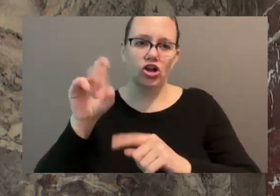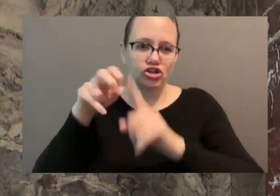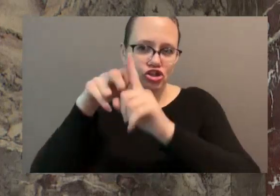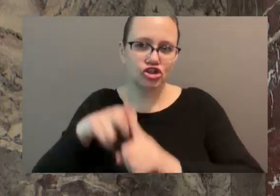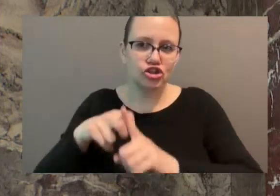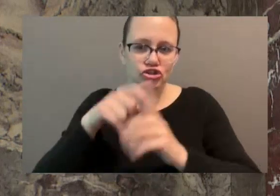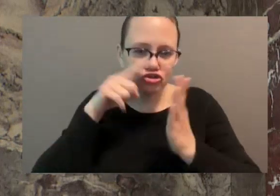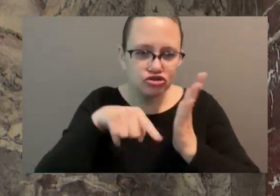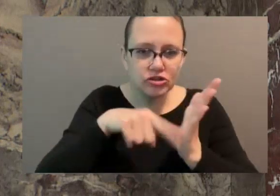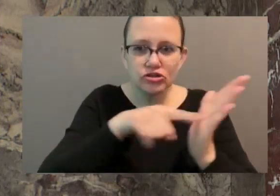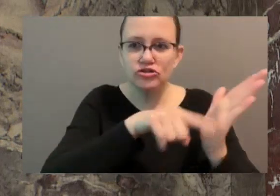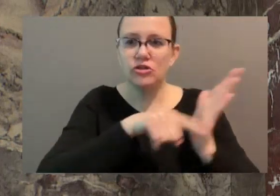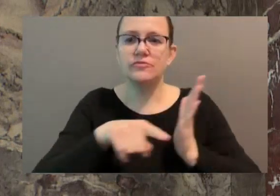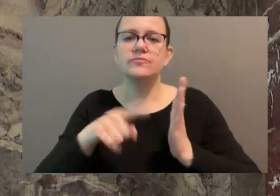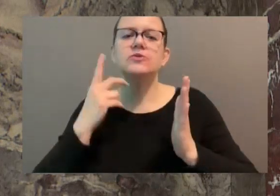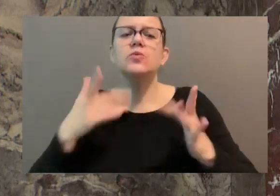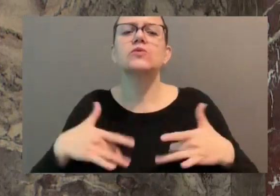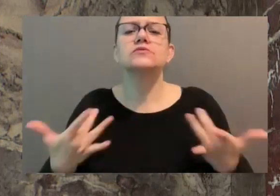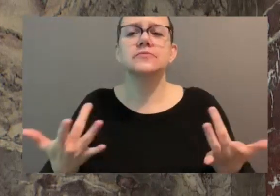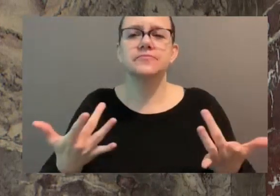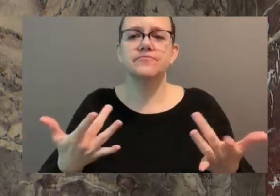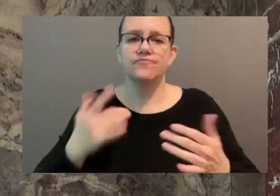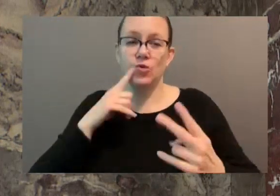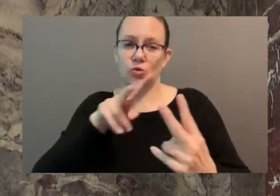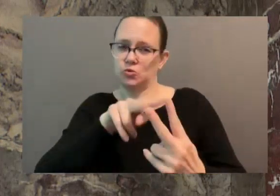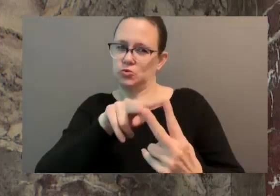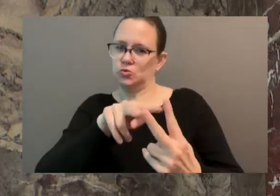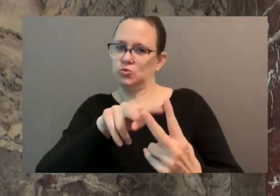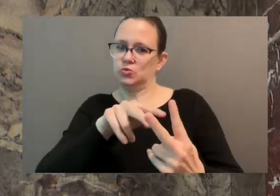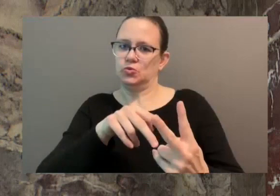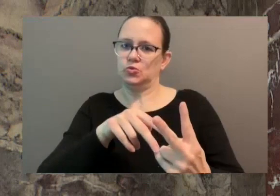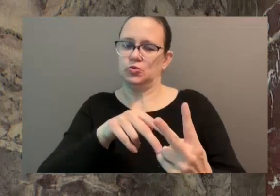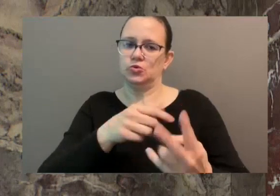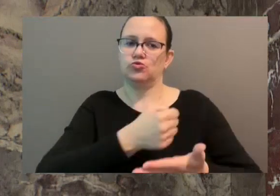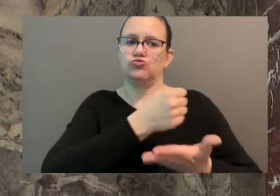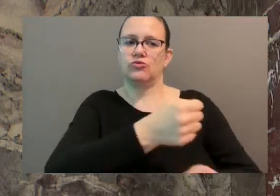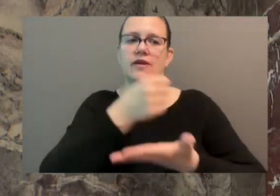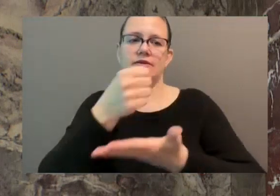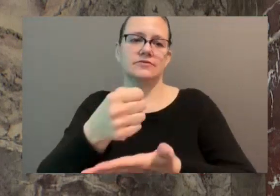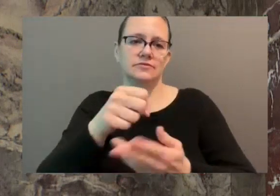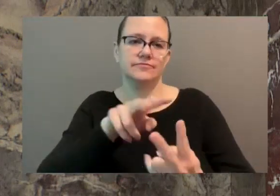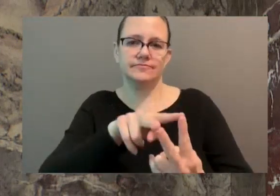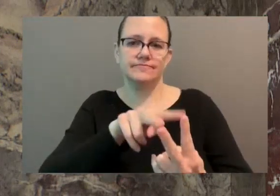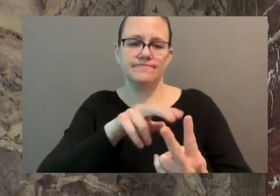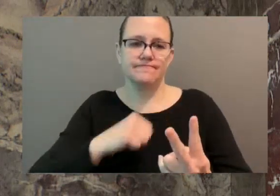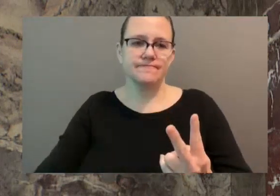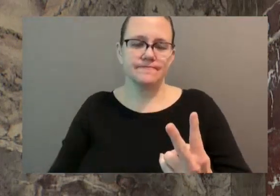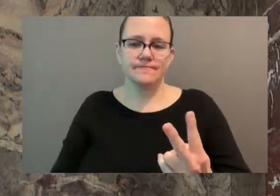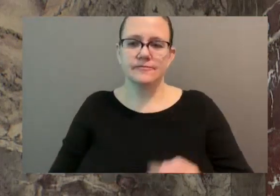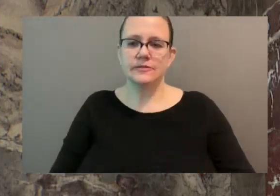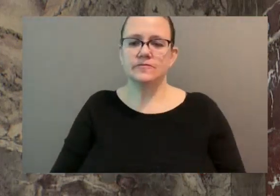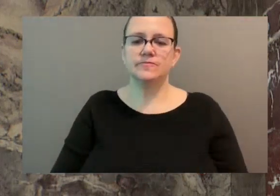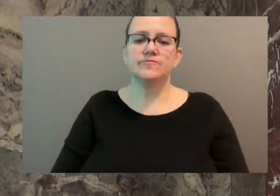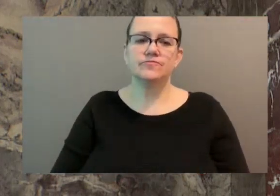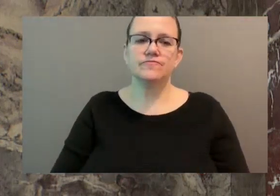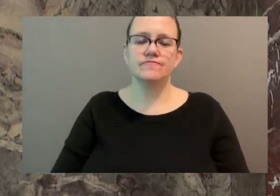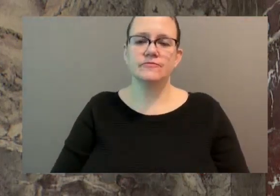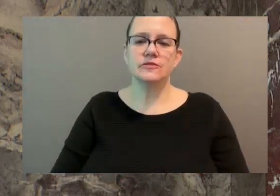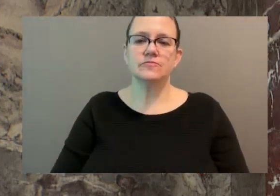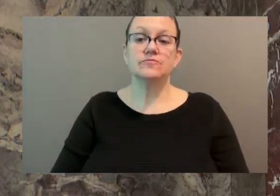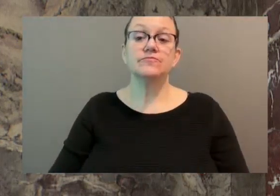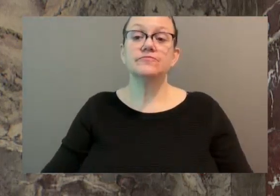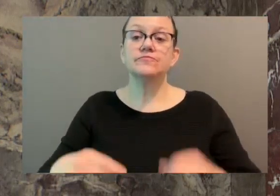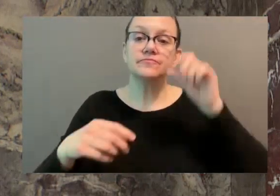not uncommon for third parties to do so. In fact, they've done for other governments across this country. They've done for previous governments